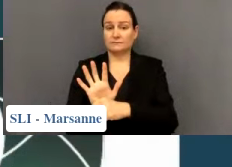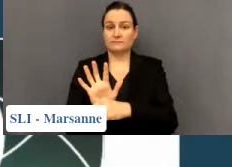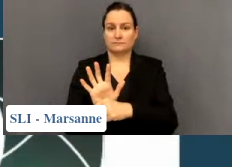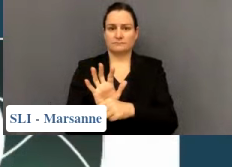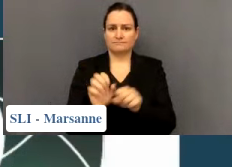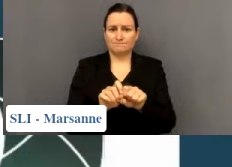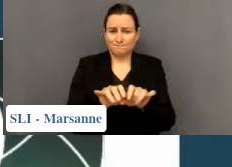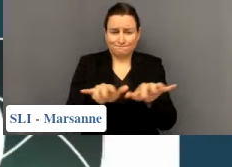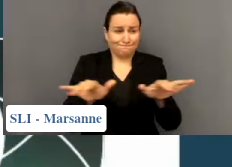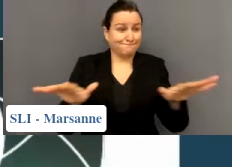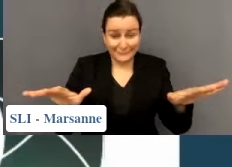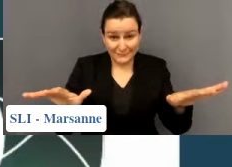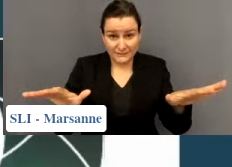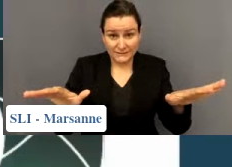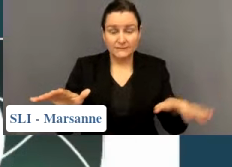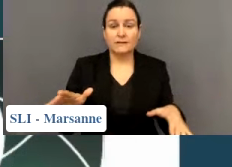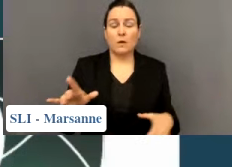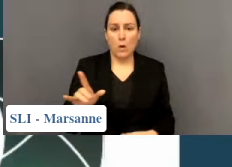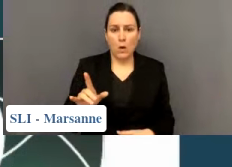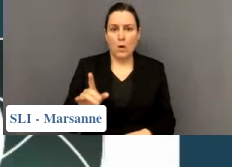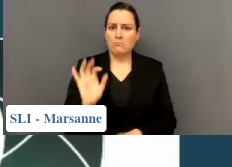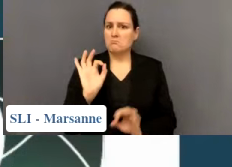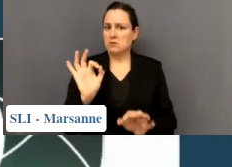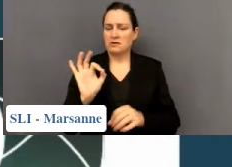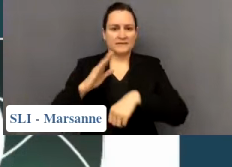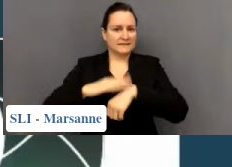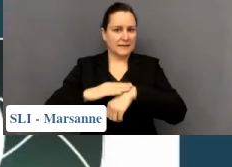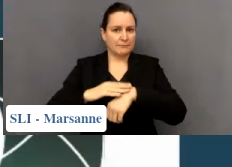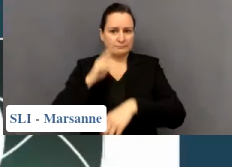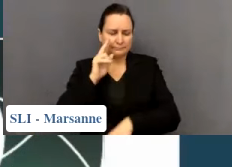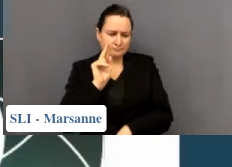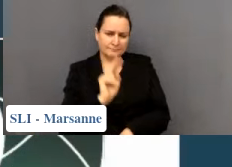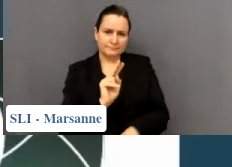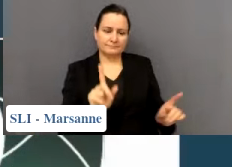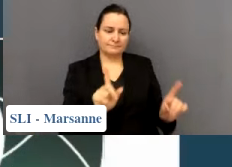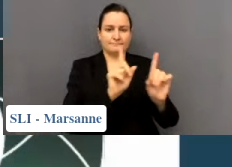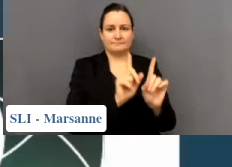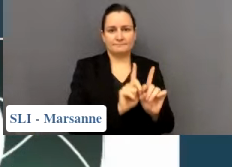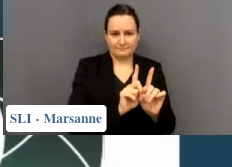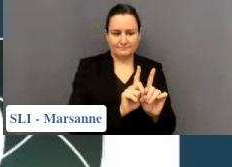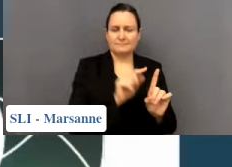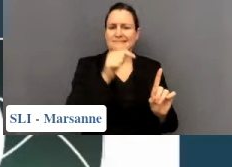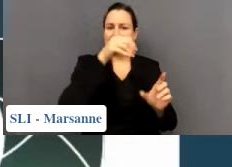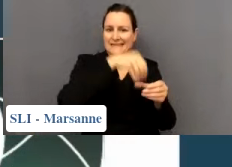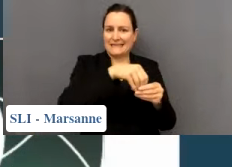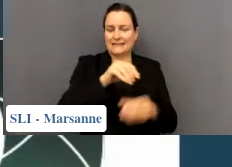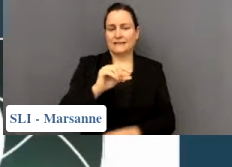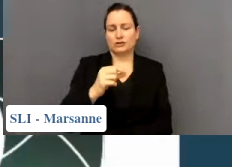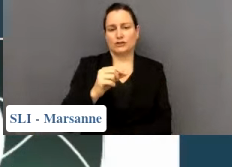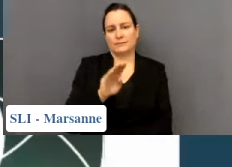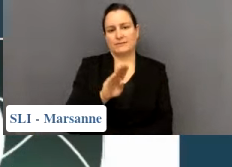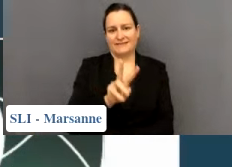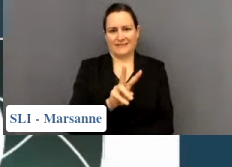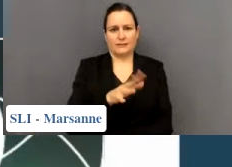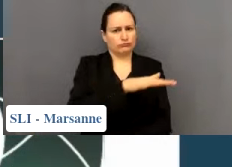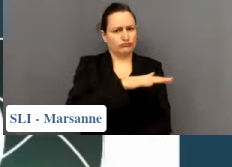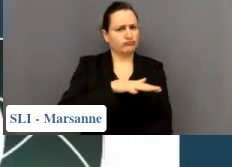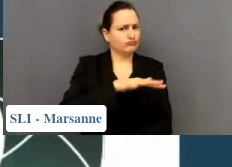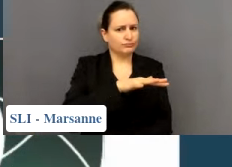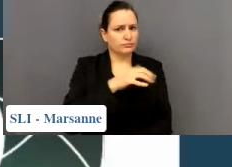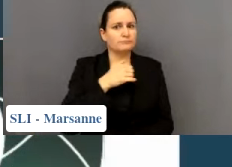COVID-19 was a unique opportunity to study the relationship between economic security and intimate partner violence, as the pandemic affected changes in